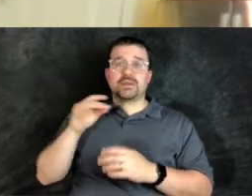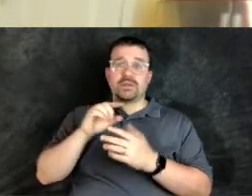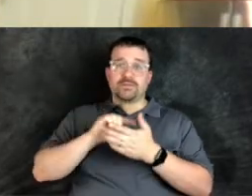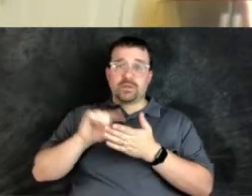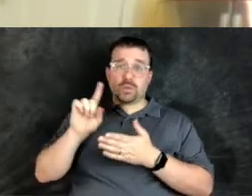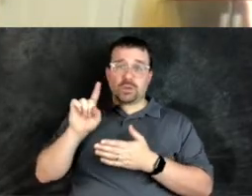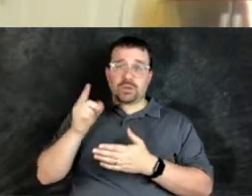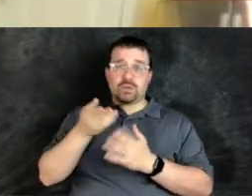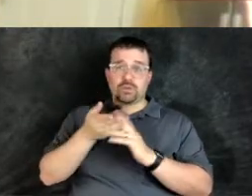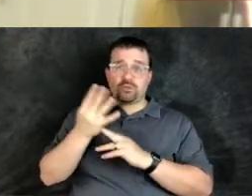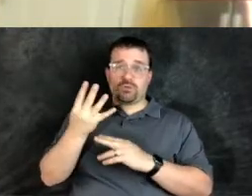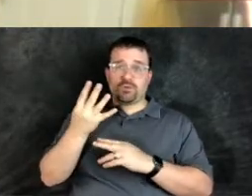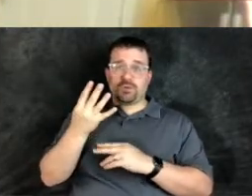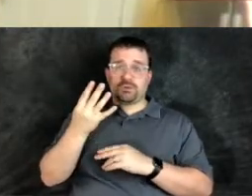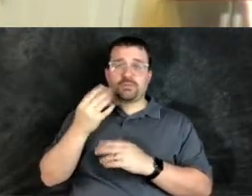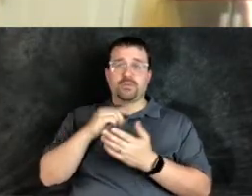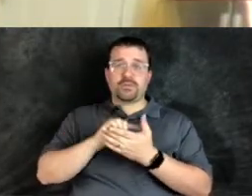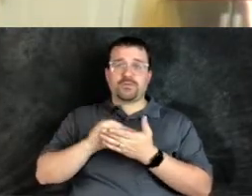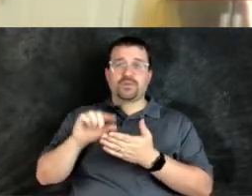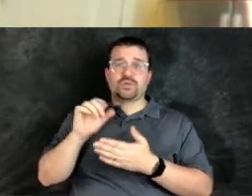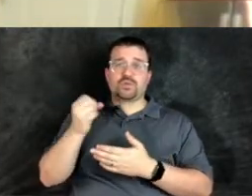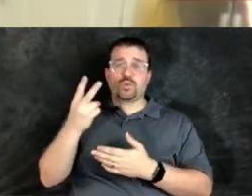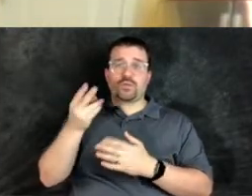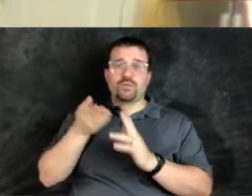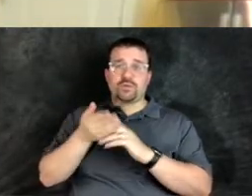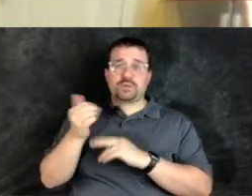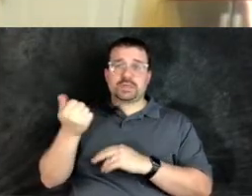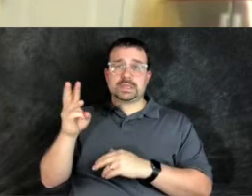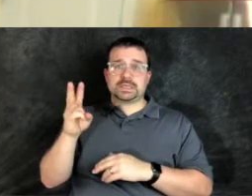through 4, and verses 12 through